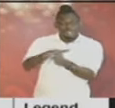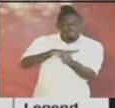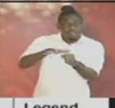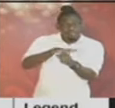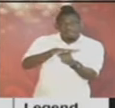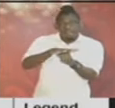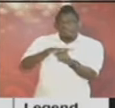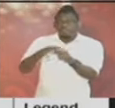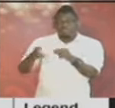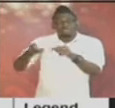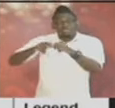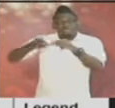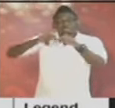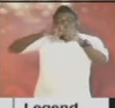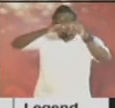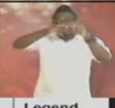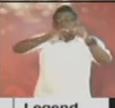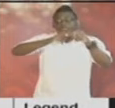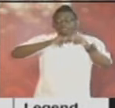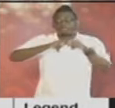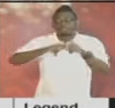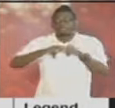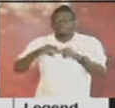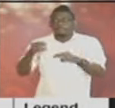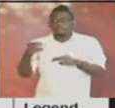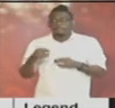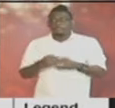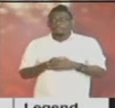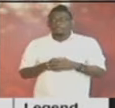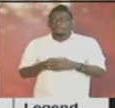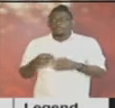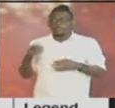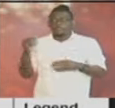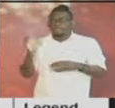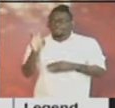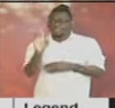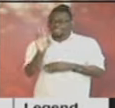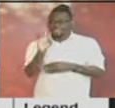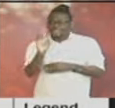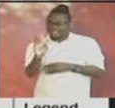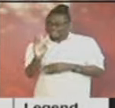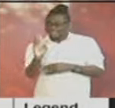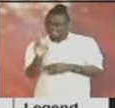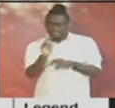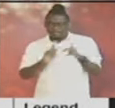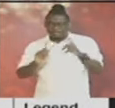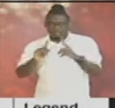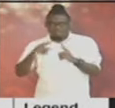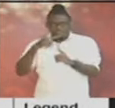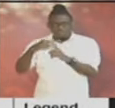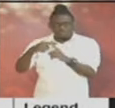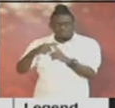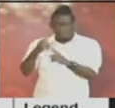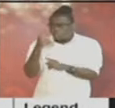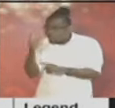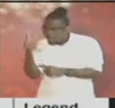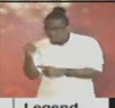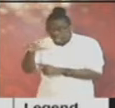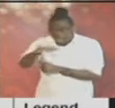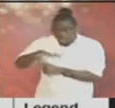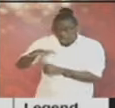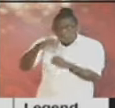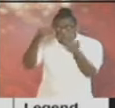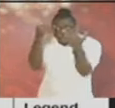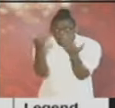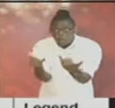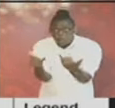look at the previous map and we saw that there were 6 cases being the highest number of cases in any particular area, and we look at this particular map and we see that